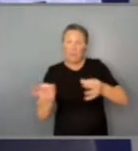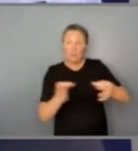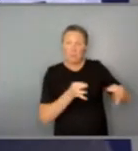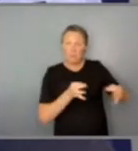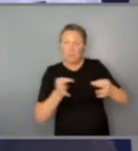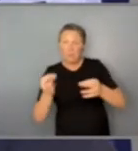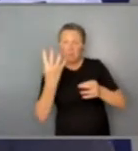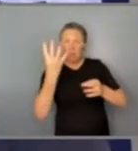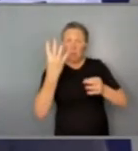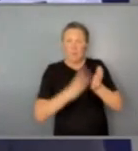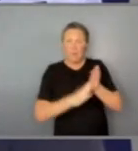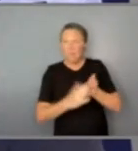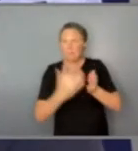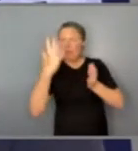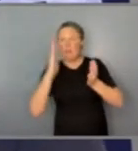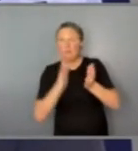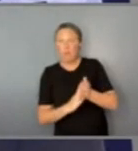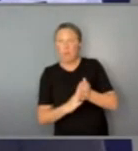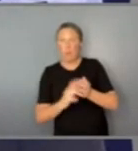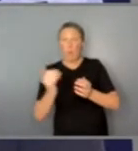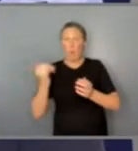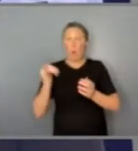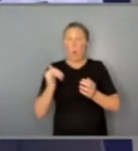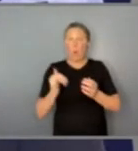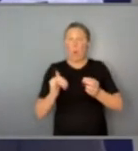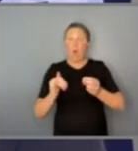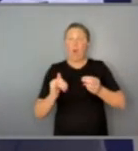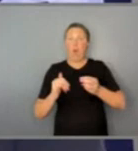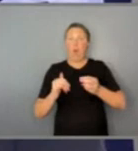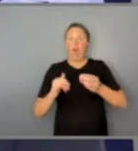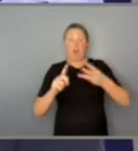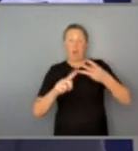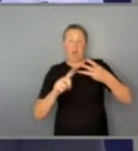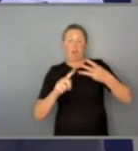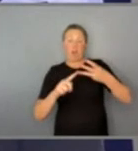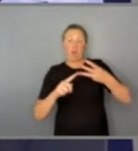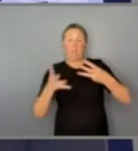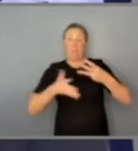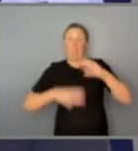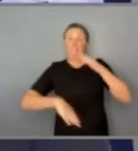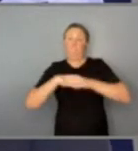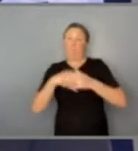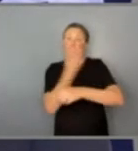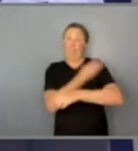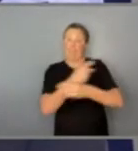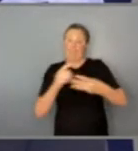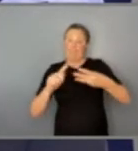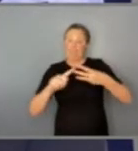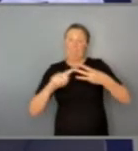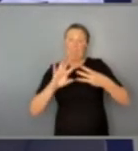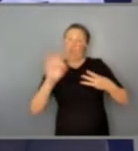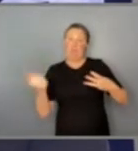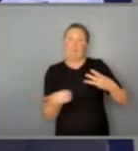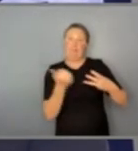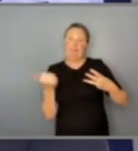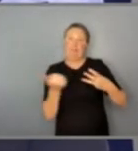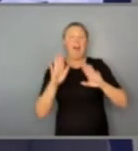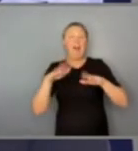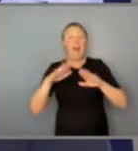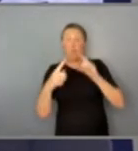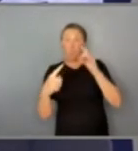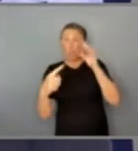subordinate to all of those 3 issues that we discussed today on the advice that we have. They're important, but they are not the most important